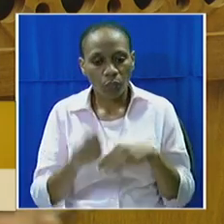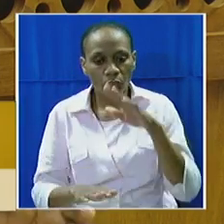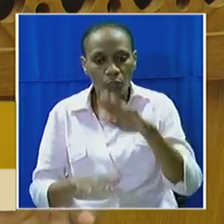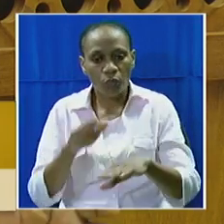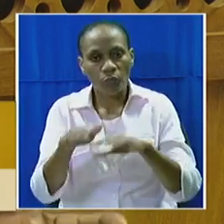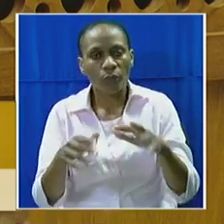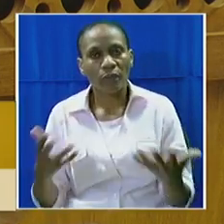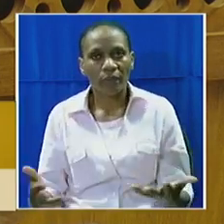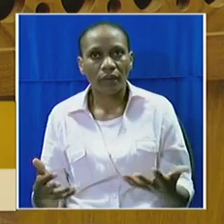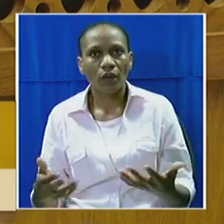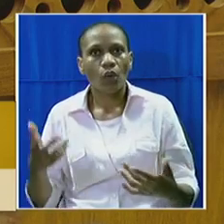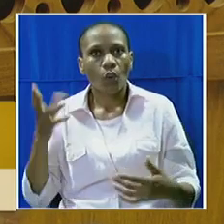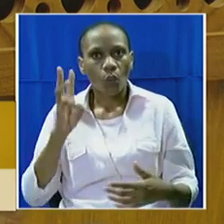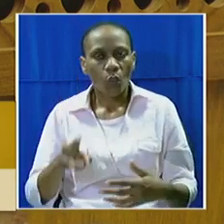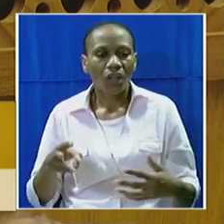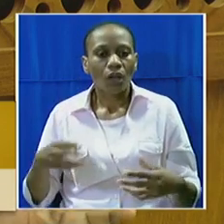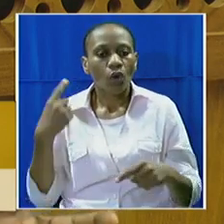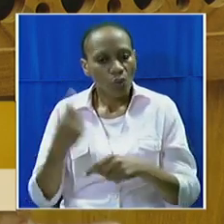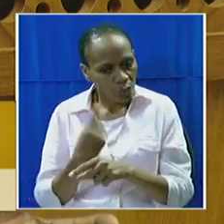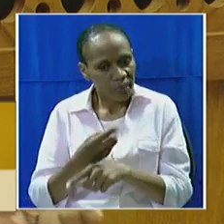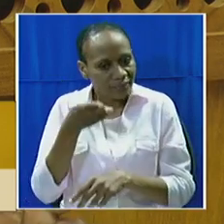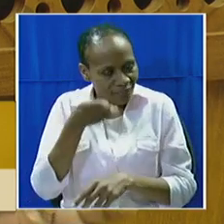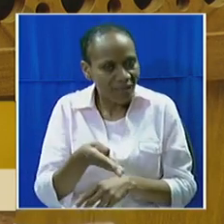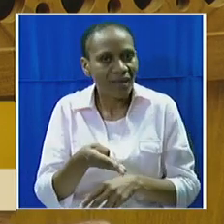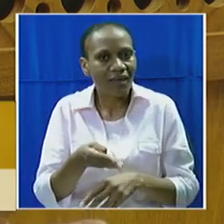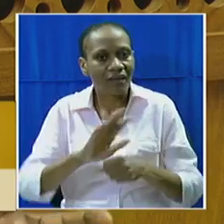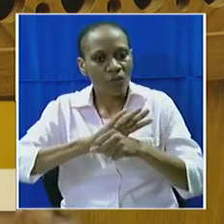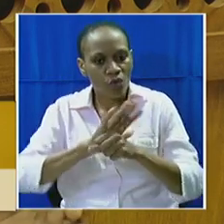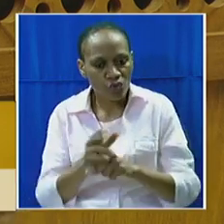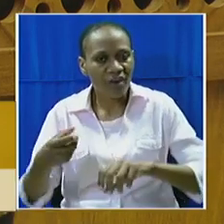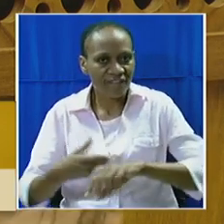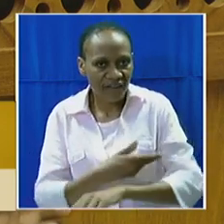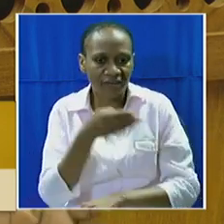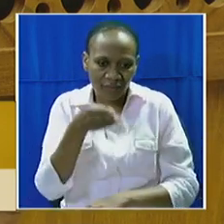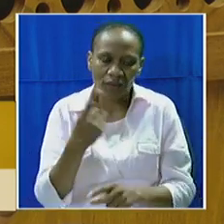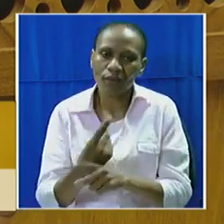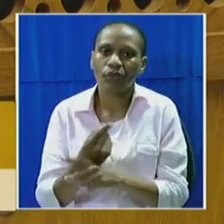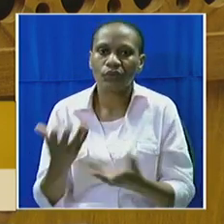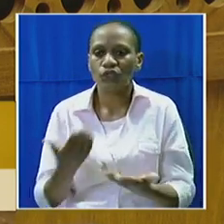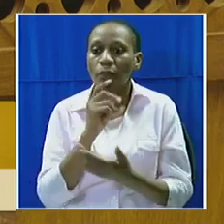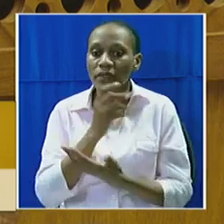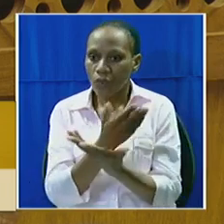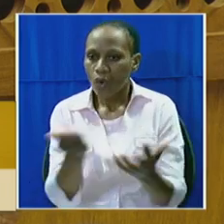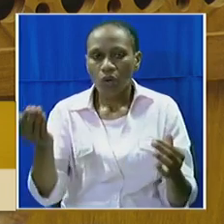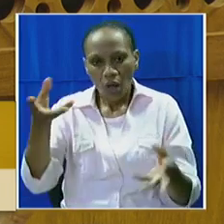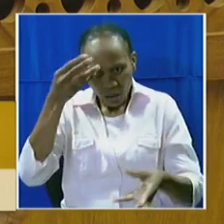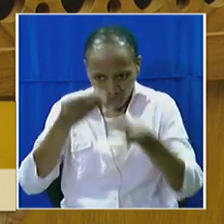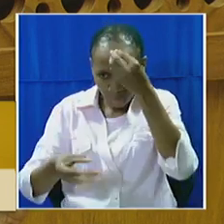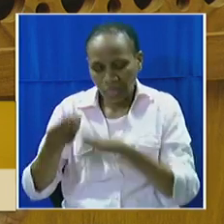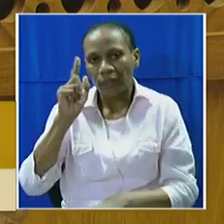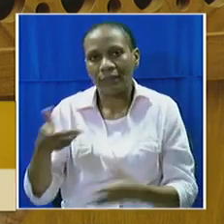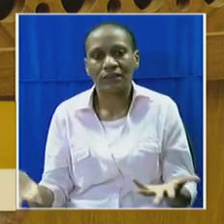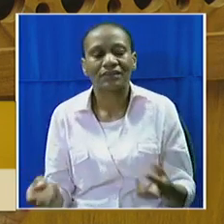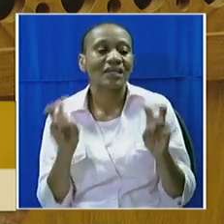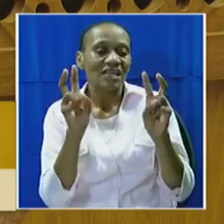be living with endemic coronavirus, which will be in our country. So all of us must be on an alert. The issues